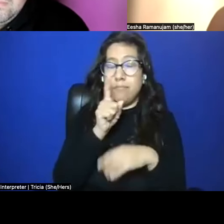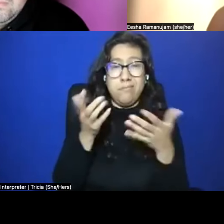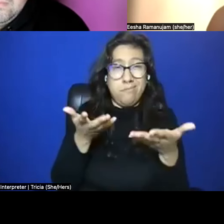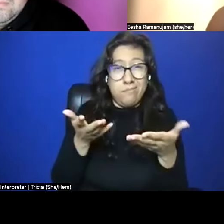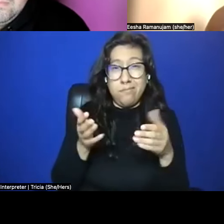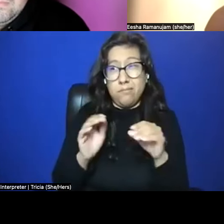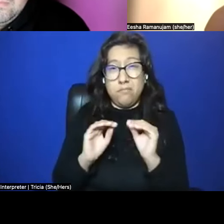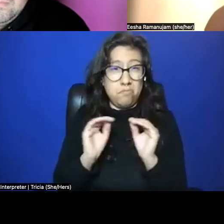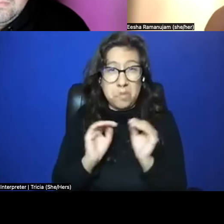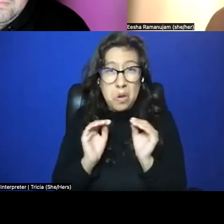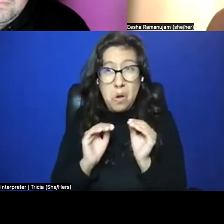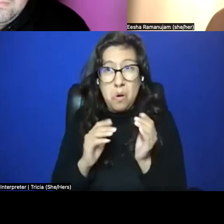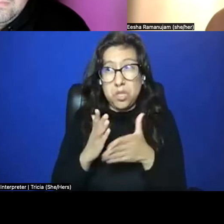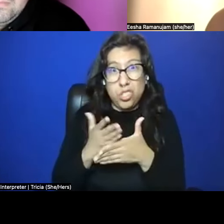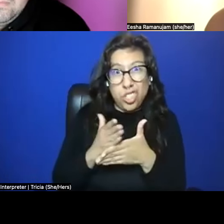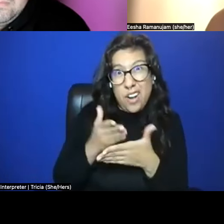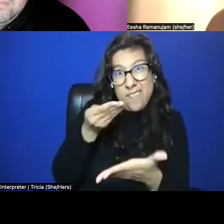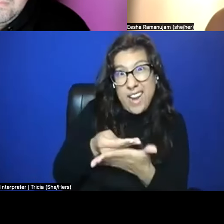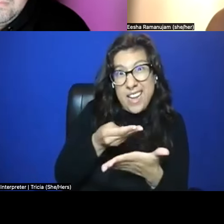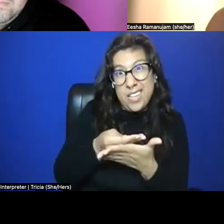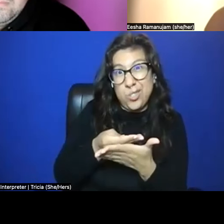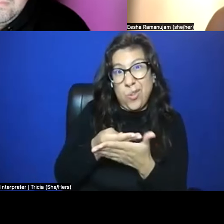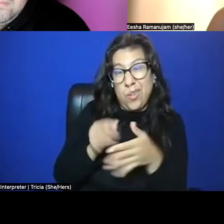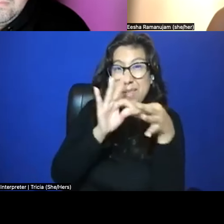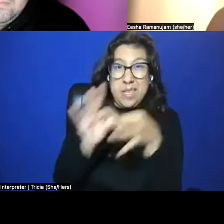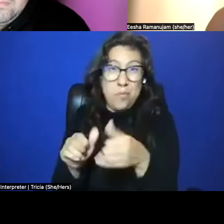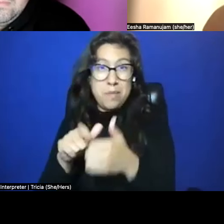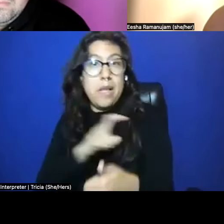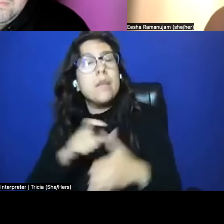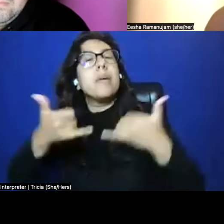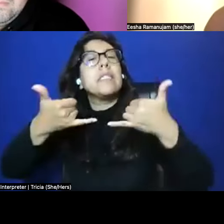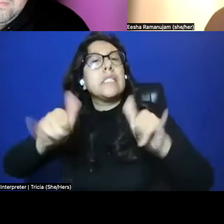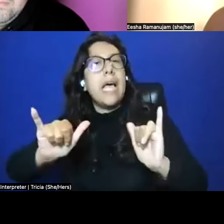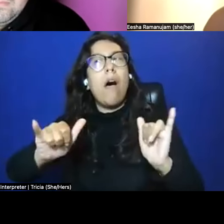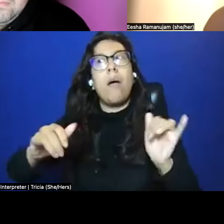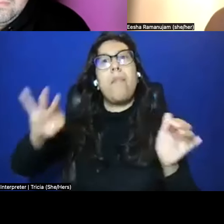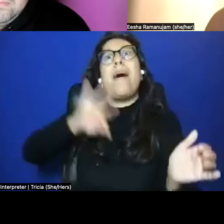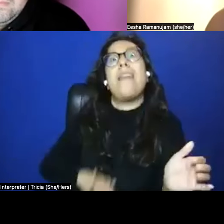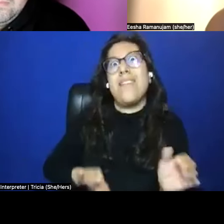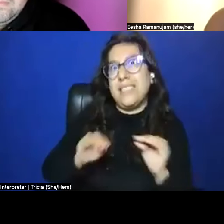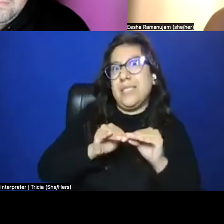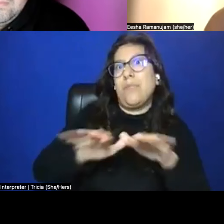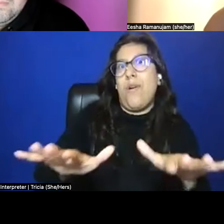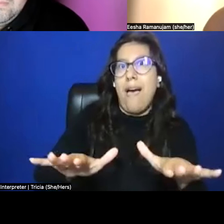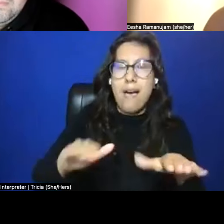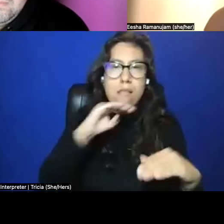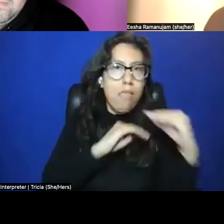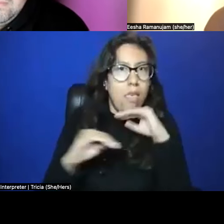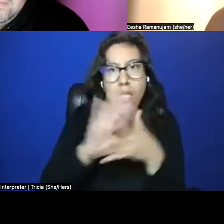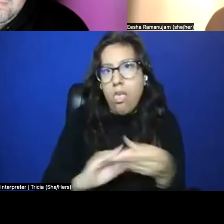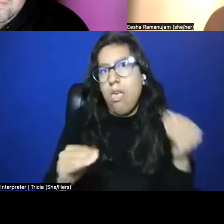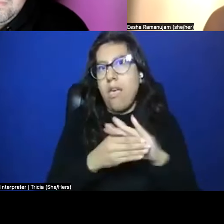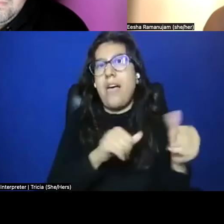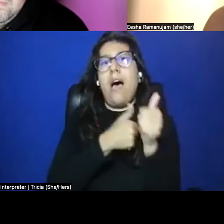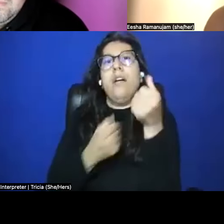don't necessarily even share financial ties to policing, but might see benefit to spreading narratives that align with